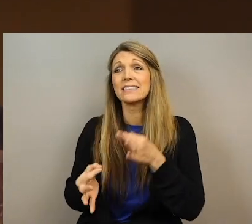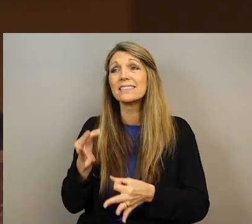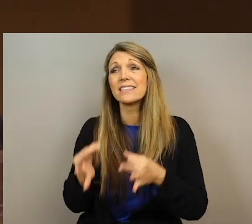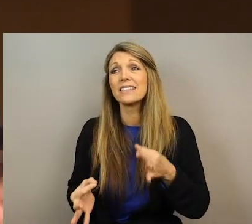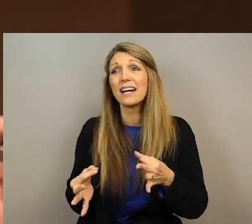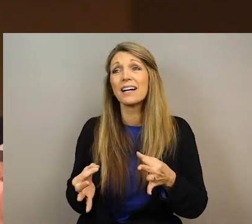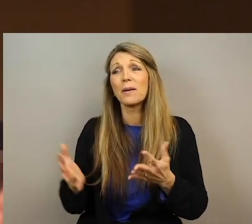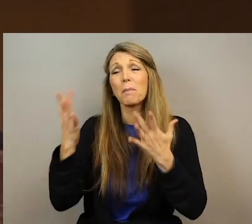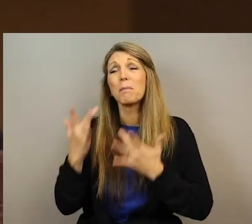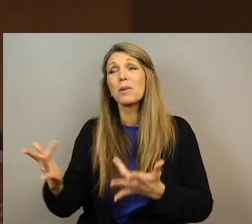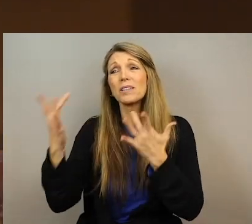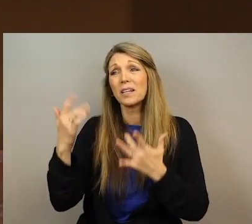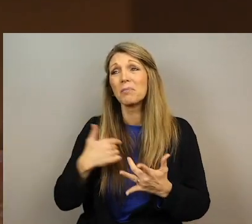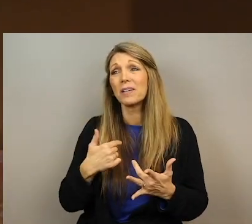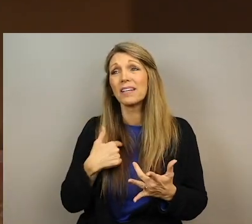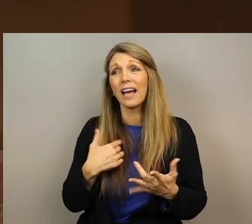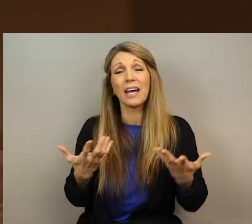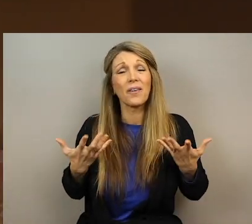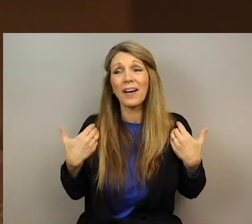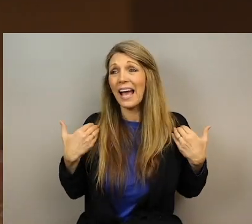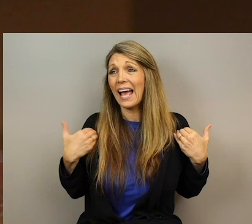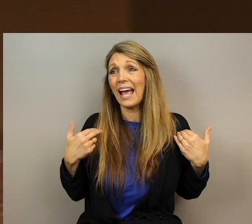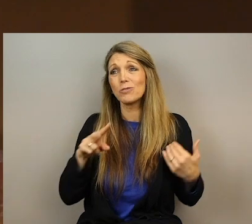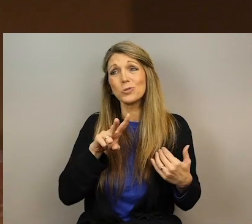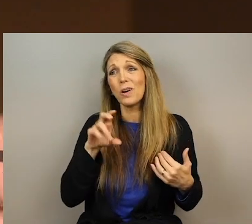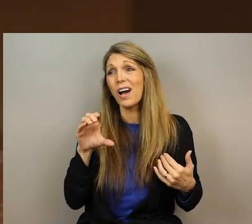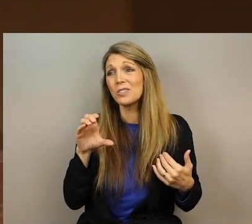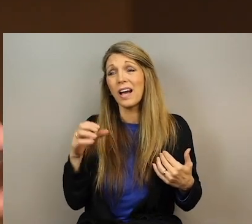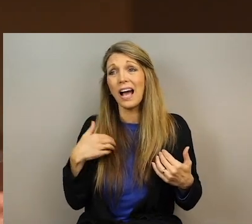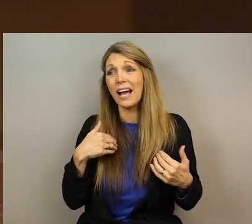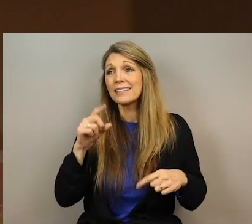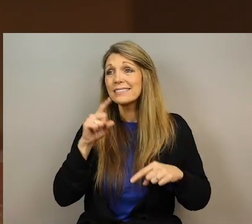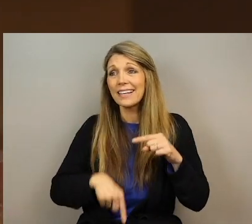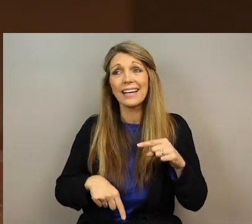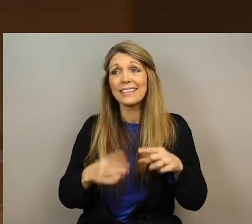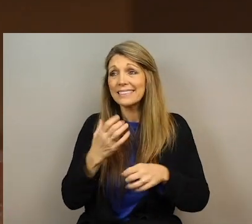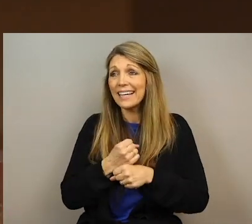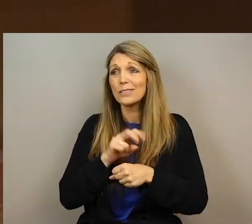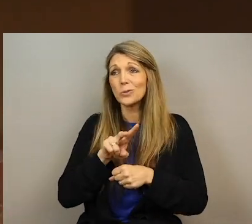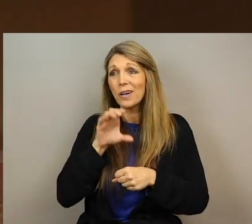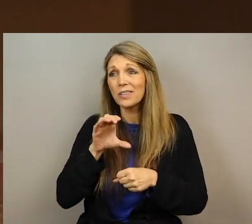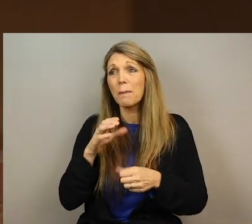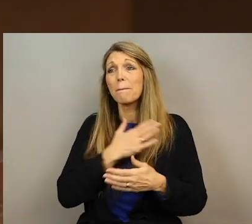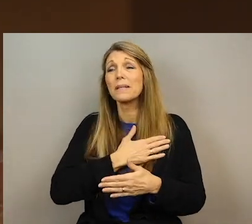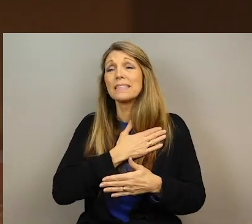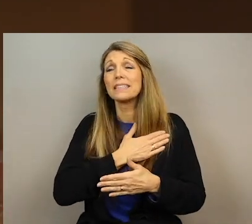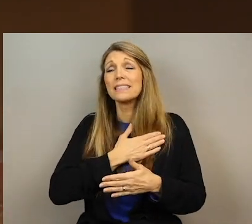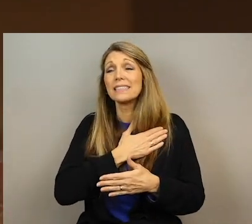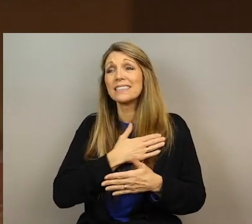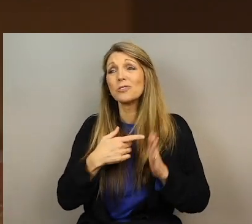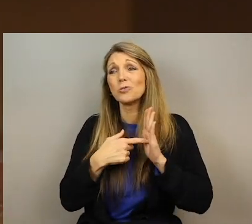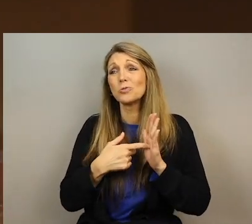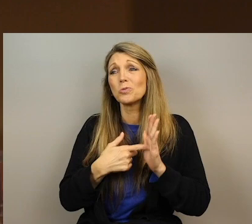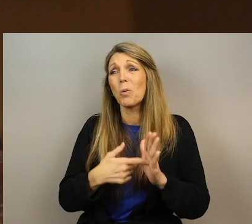"Judge, have mercy on me. I don't have $200, and I can't get $200. Can you please just